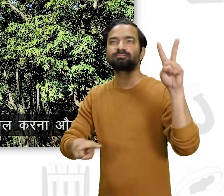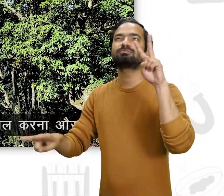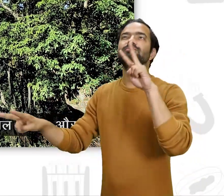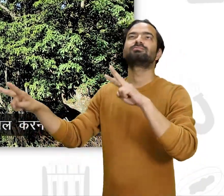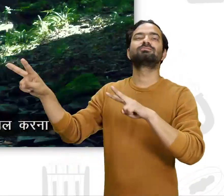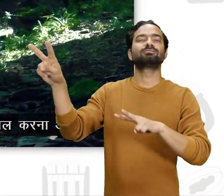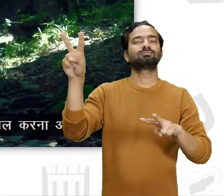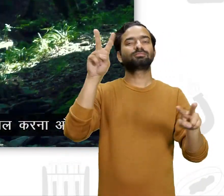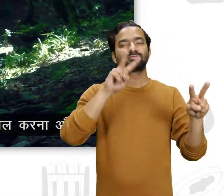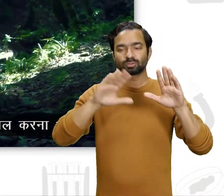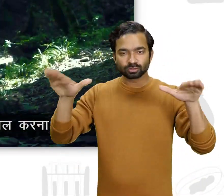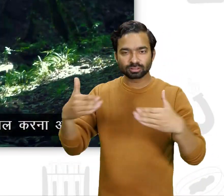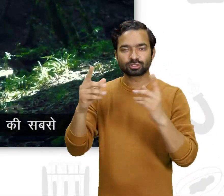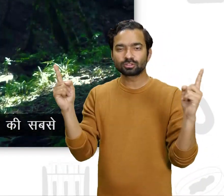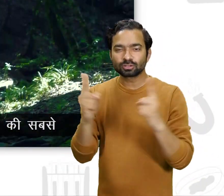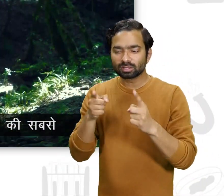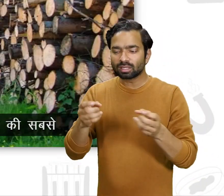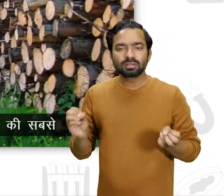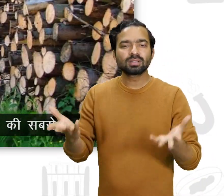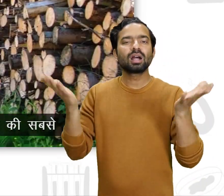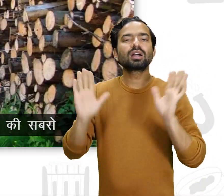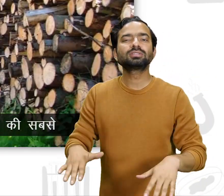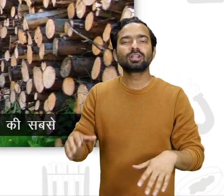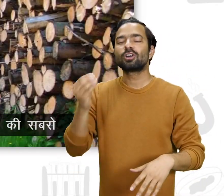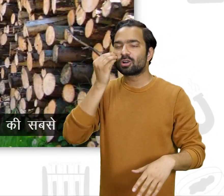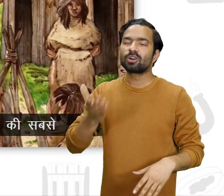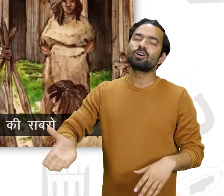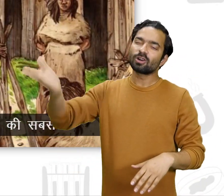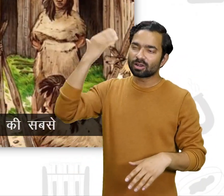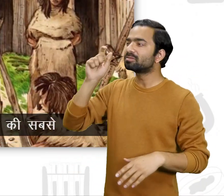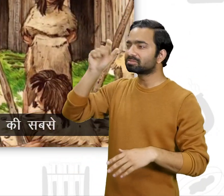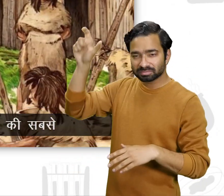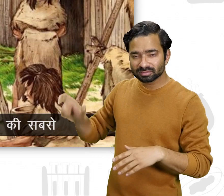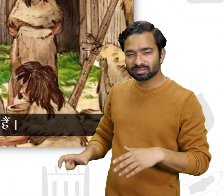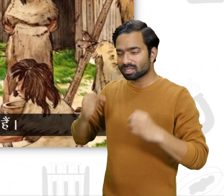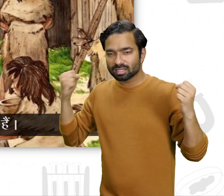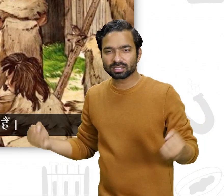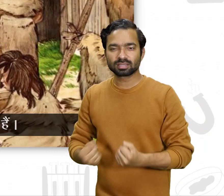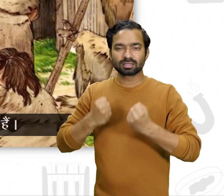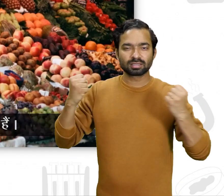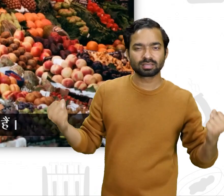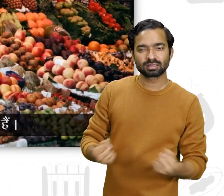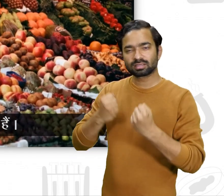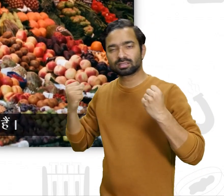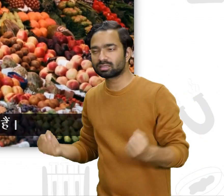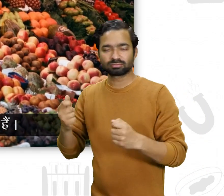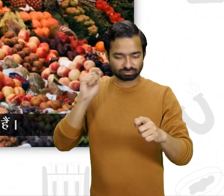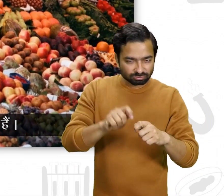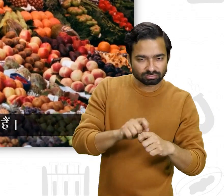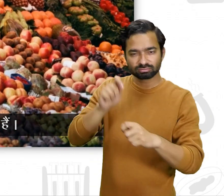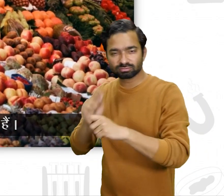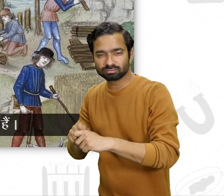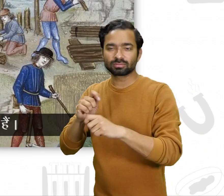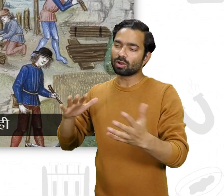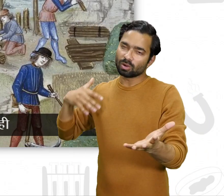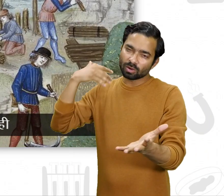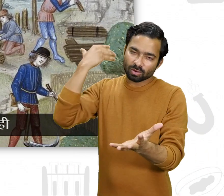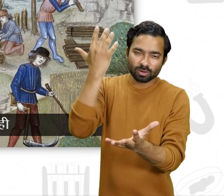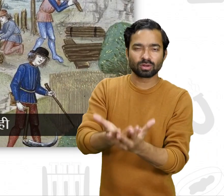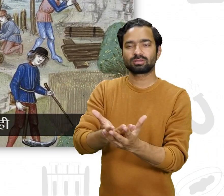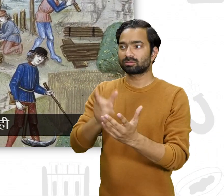Plant exploration, their introduction and utilization are some of the oldest activities of